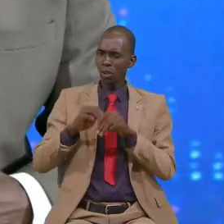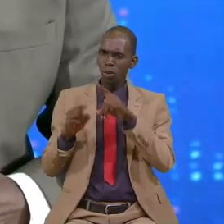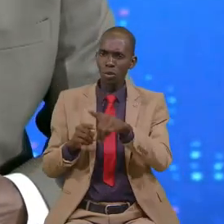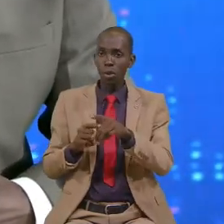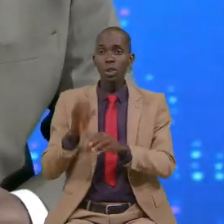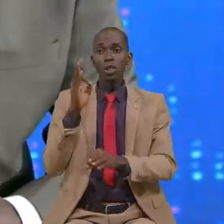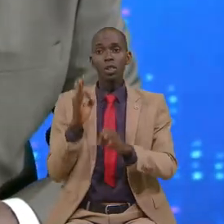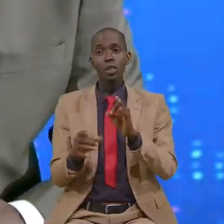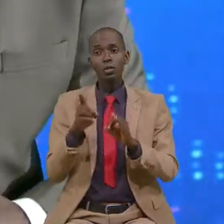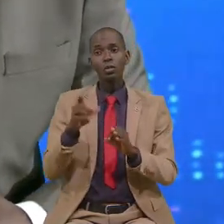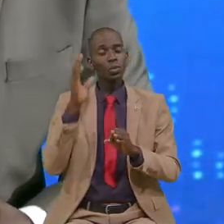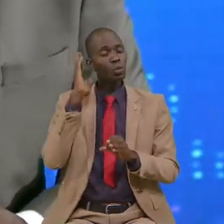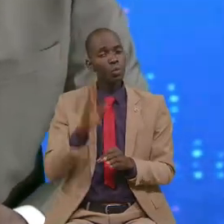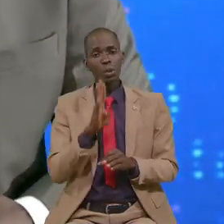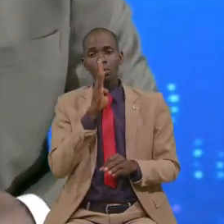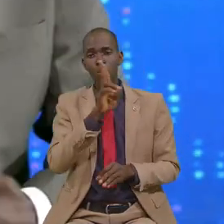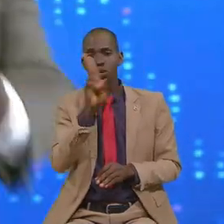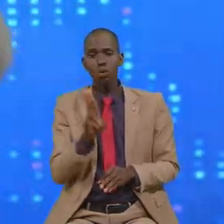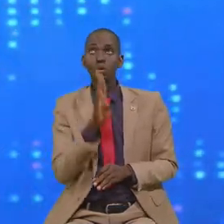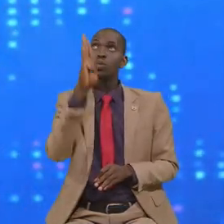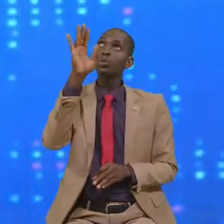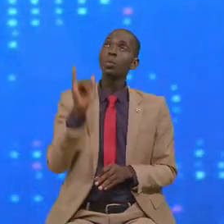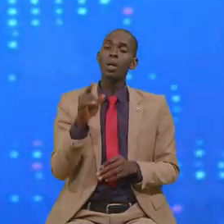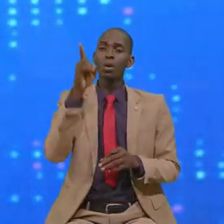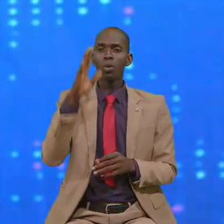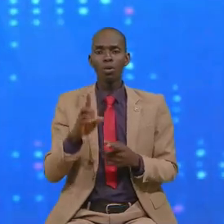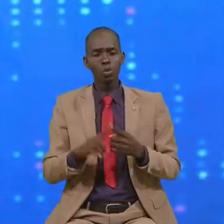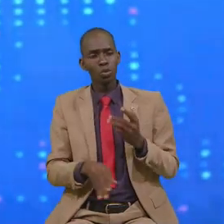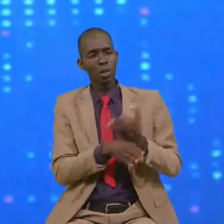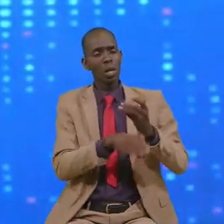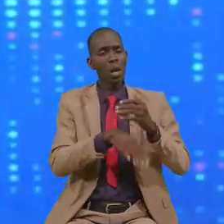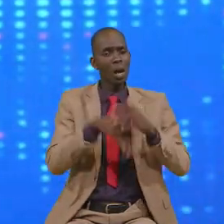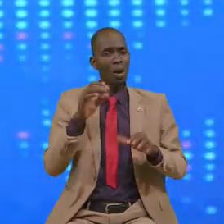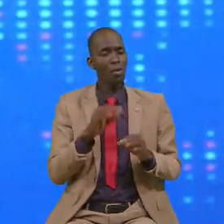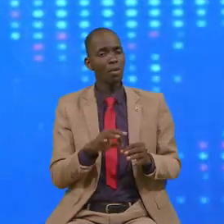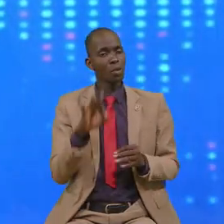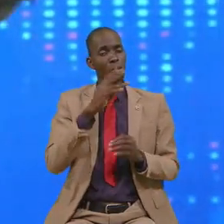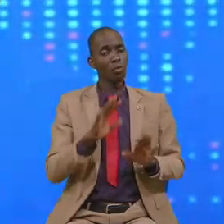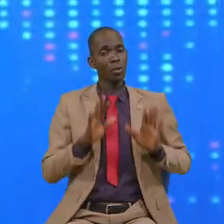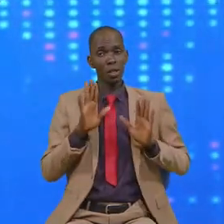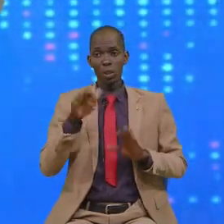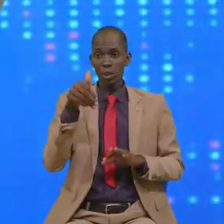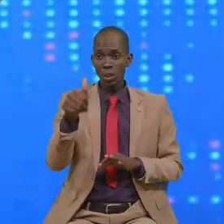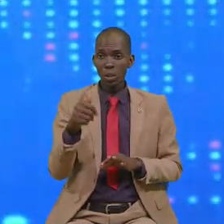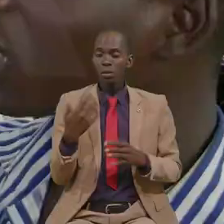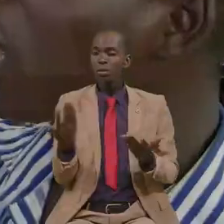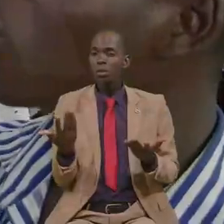are going to be used of God to cast them out, you yourself, spirit of fear,